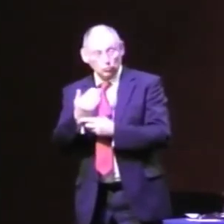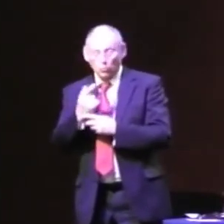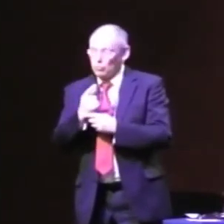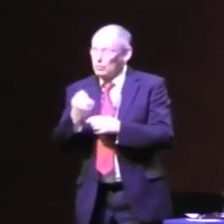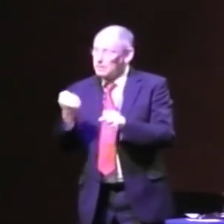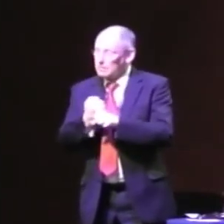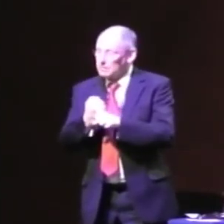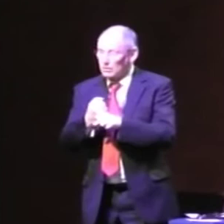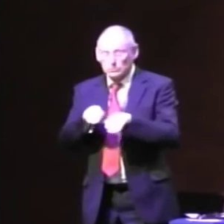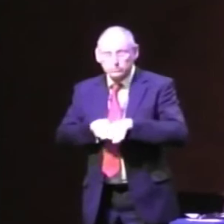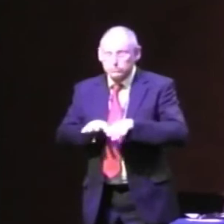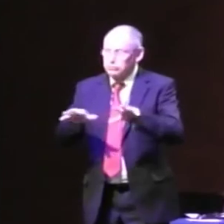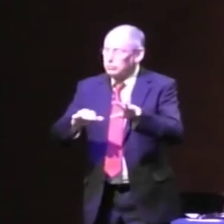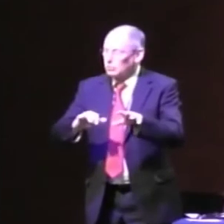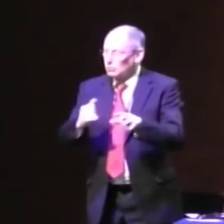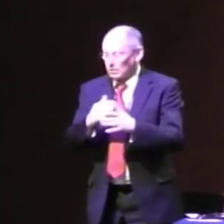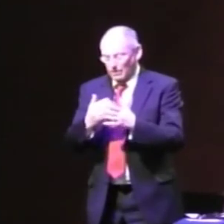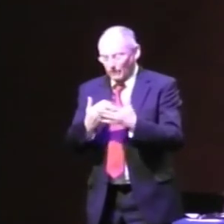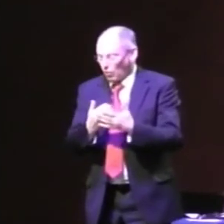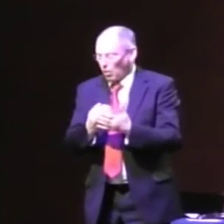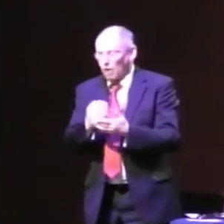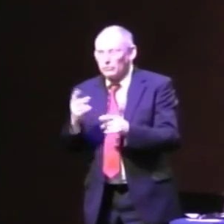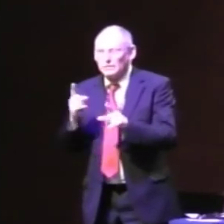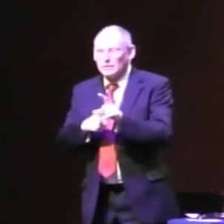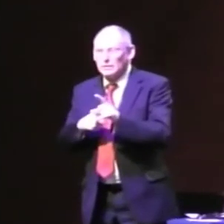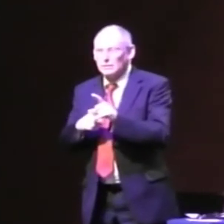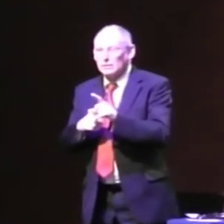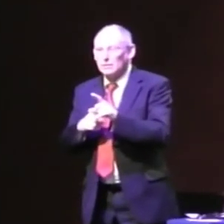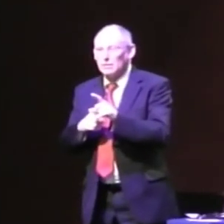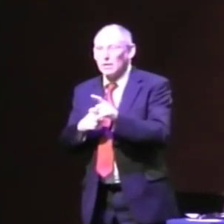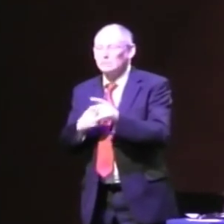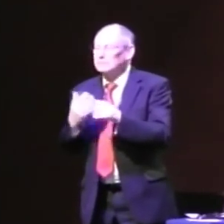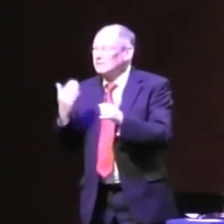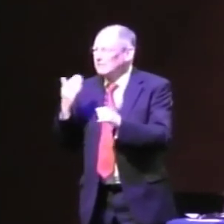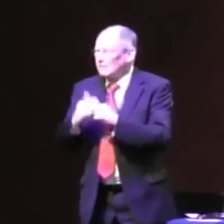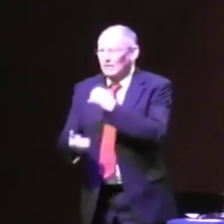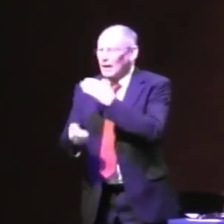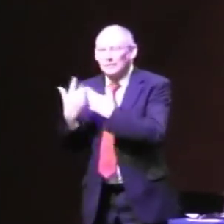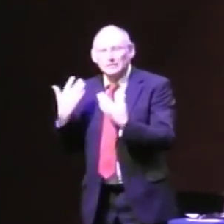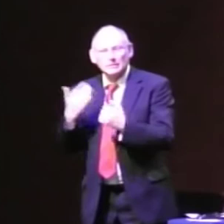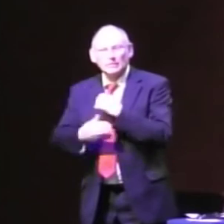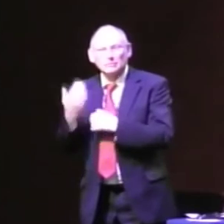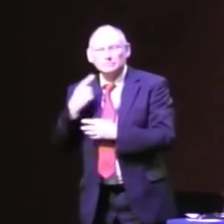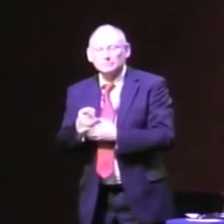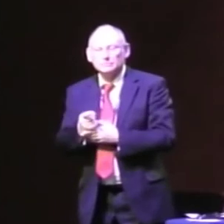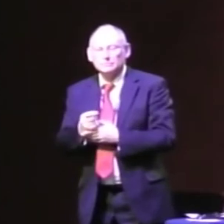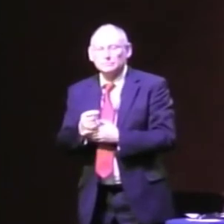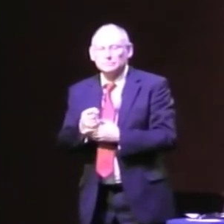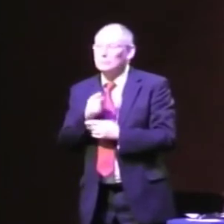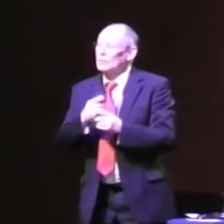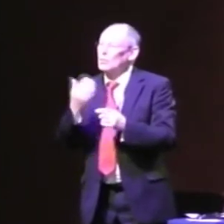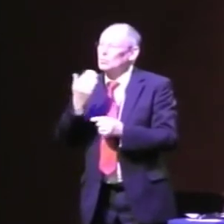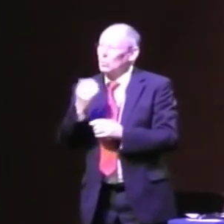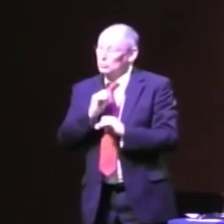built across Scotland for hundreds of years and that has never happened. These